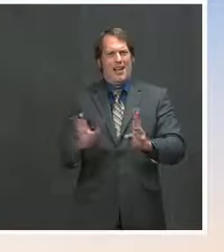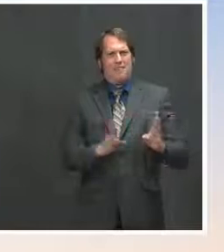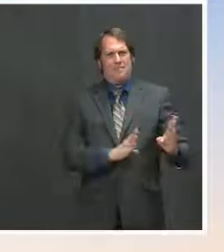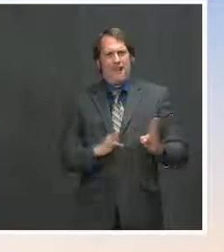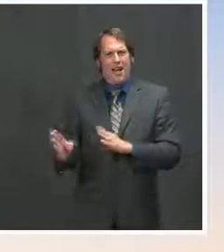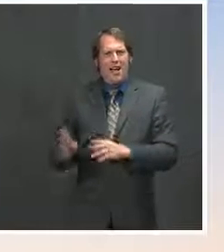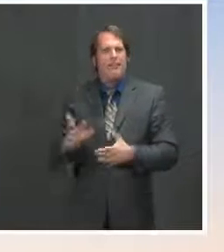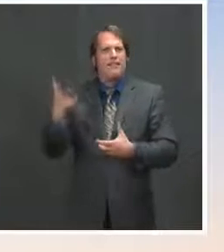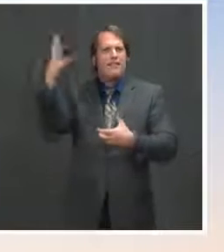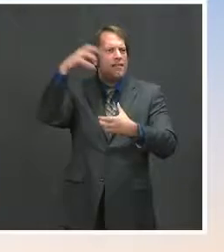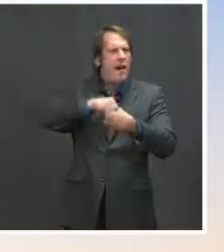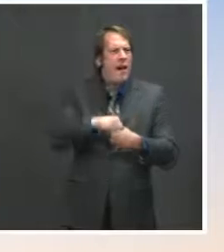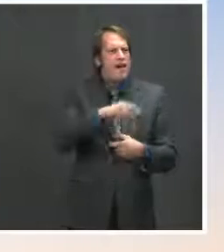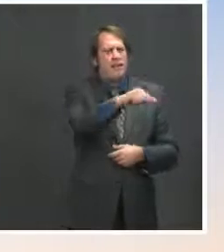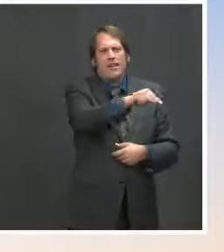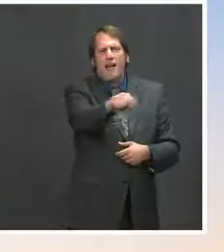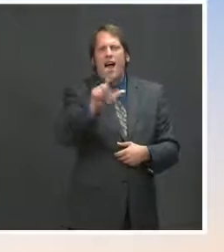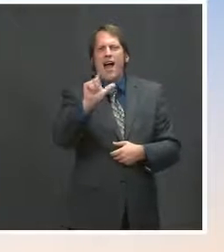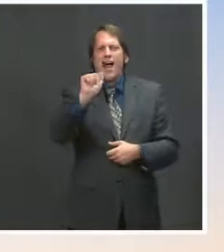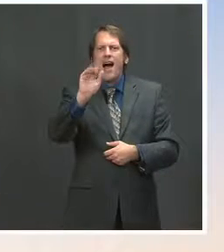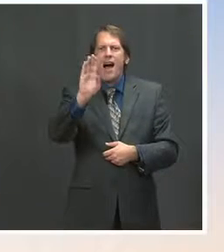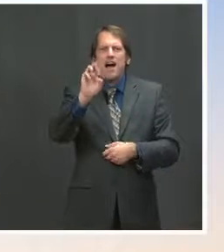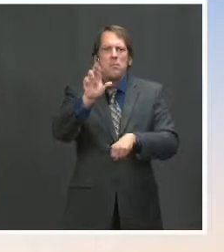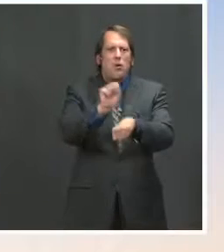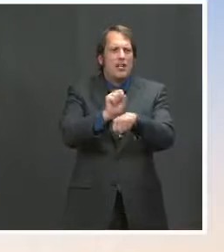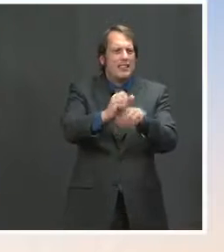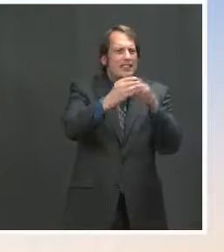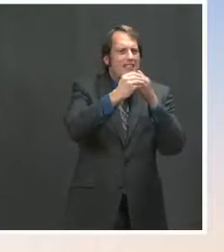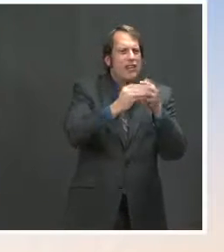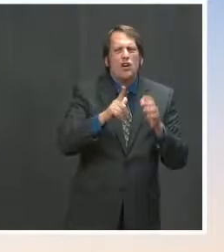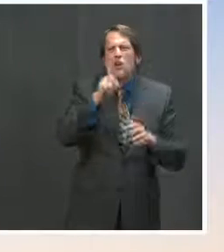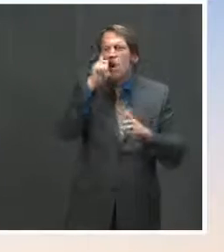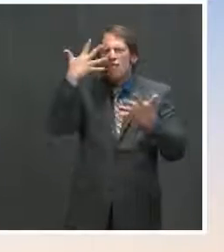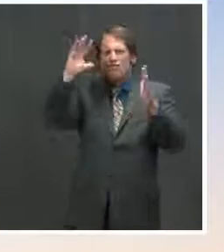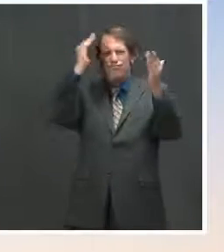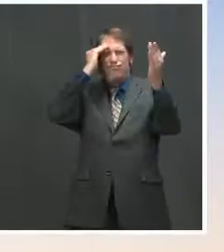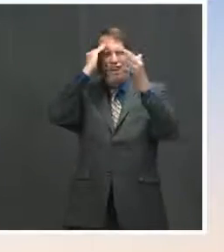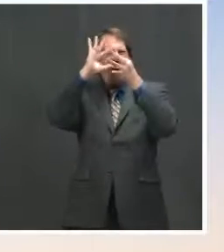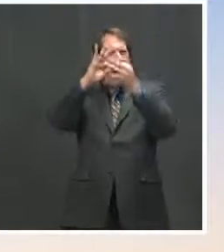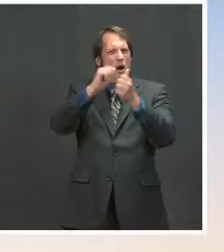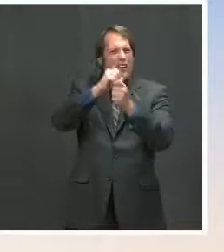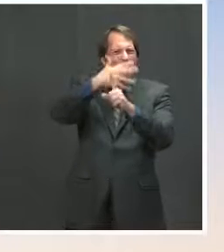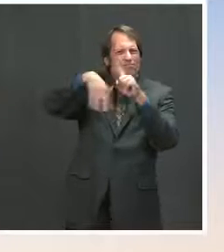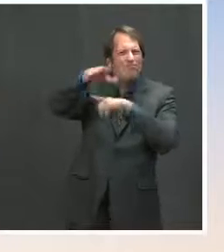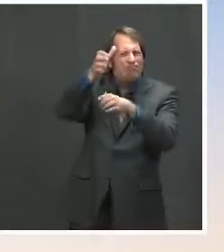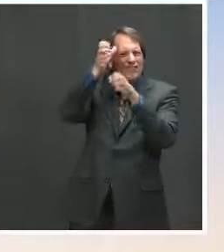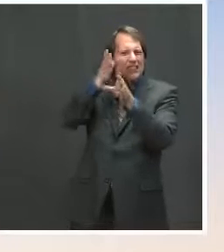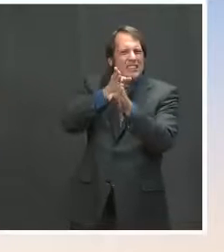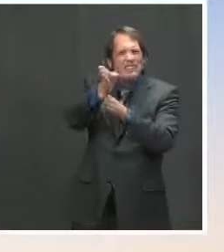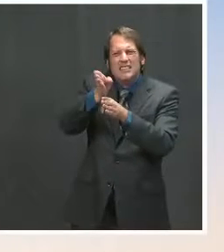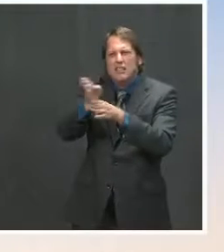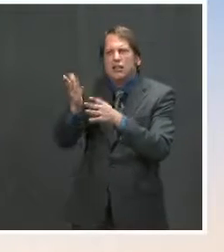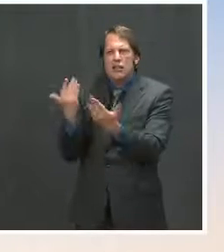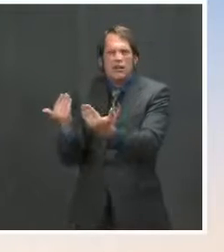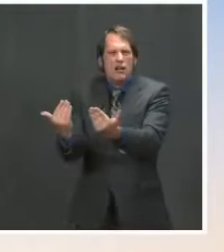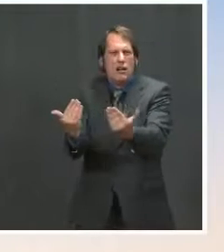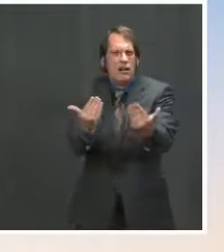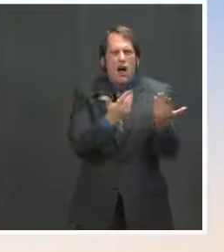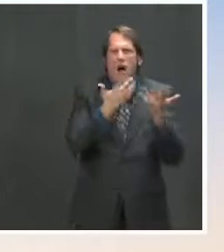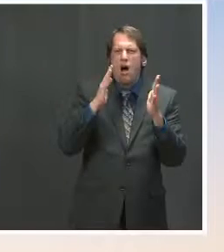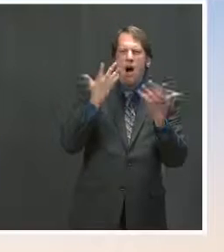advocates meet together and discuss how we could work together on a path forward. But, if you look at areas like electric